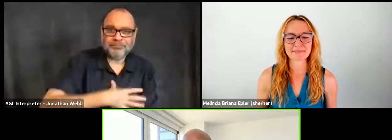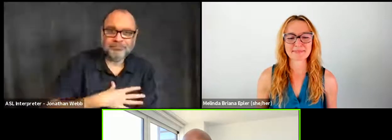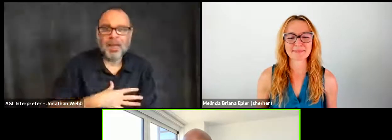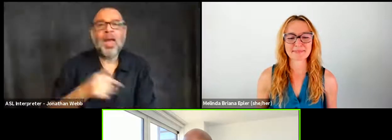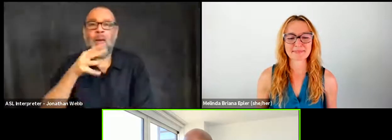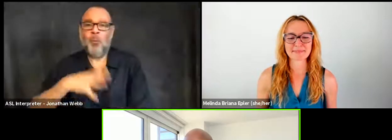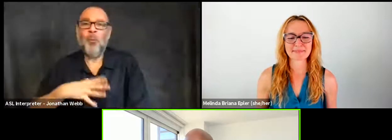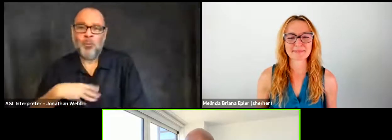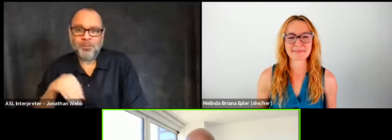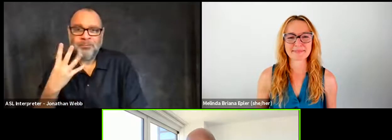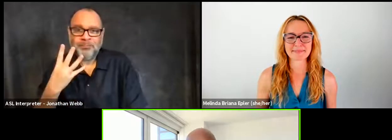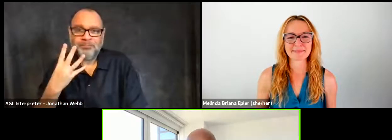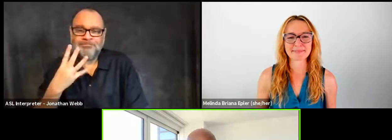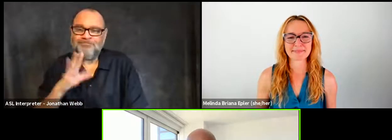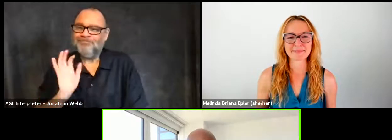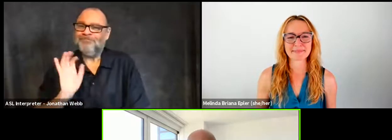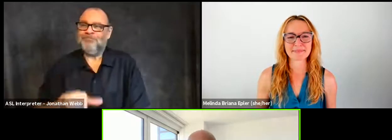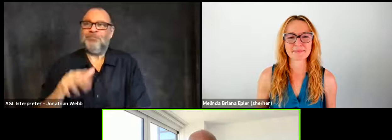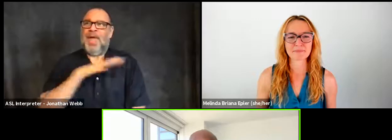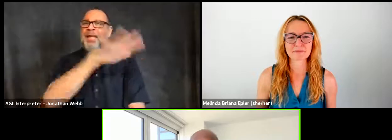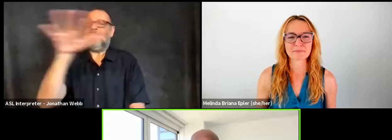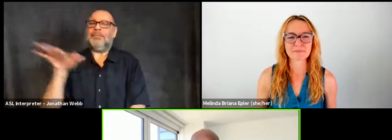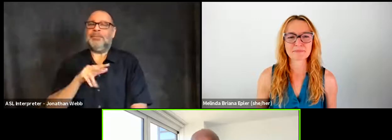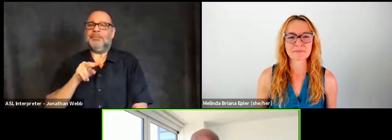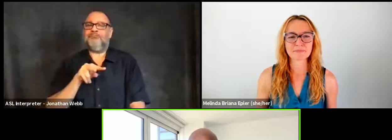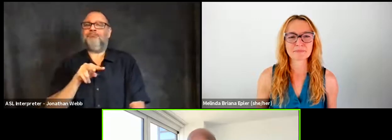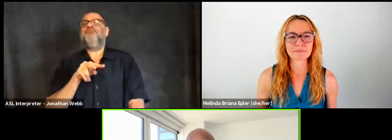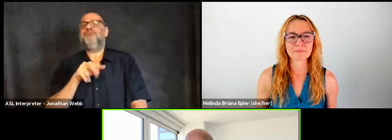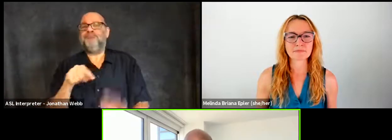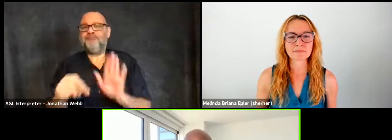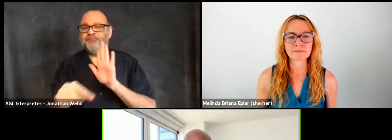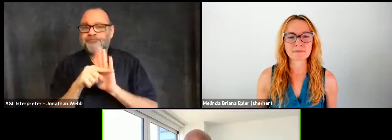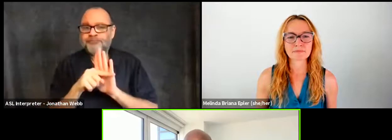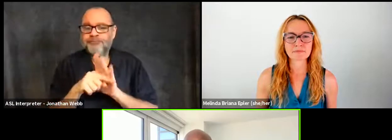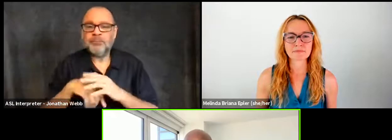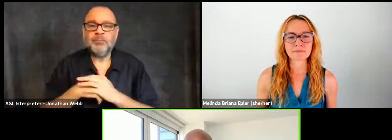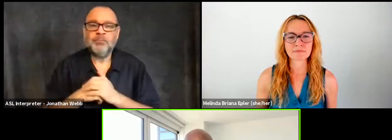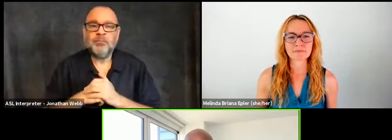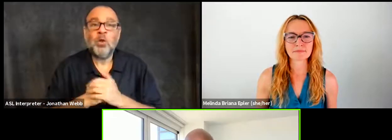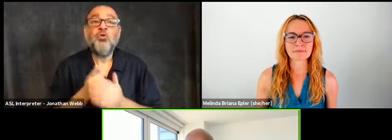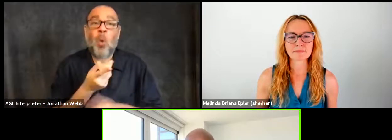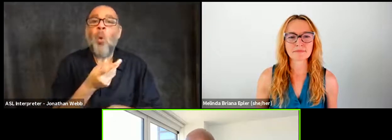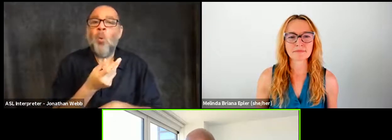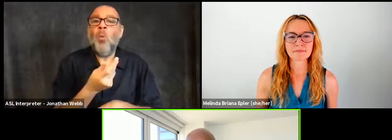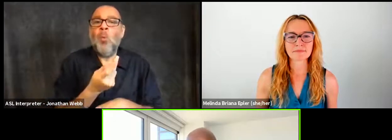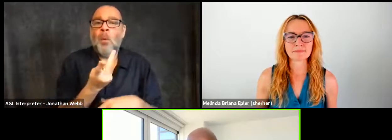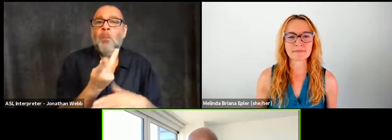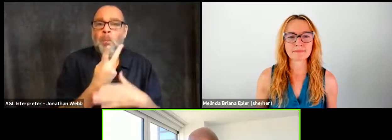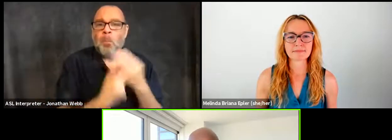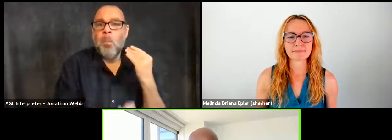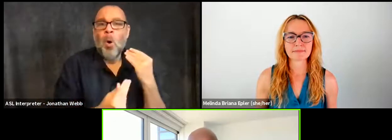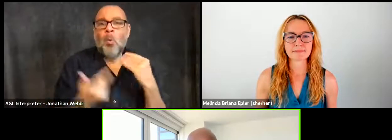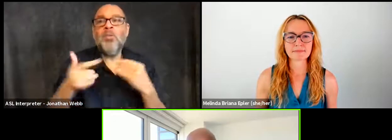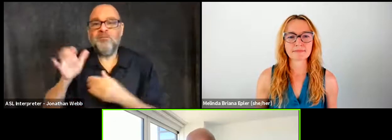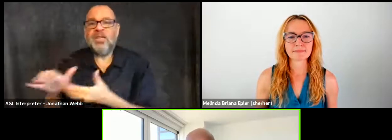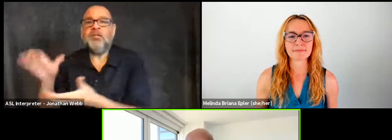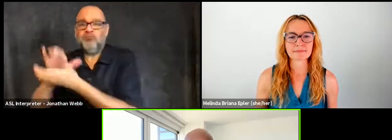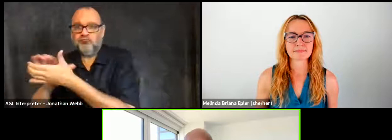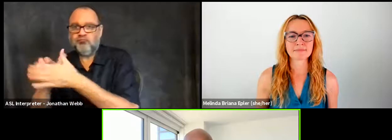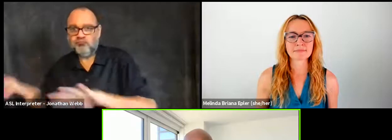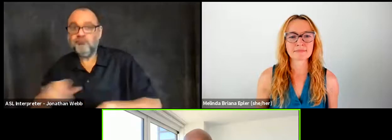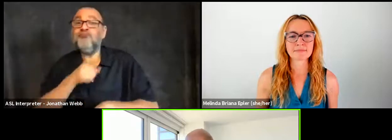years, like Melinda and I, are both on our second marriage. And I have never dated a white woman